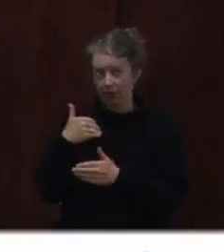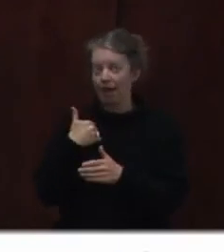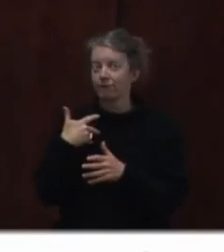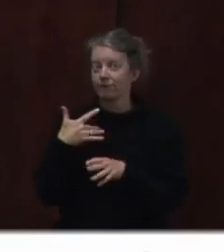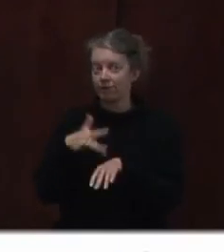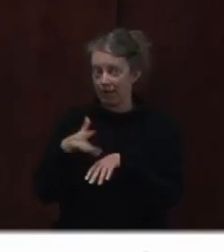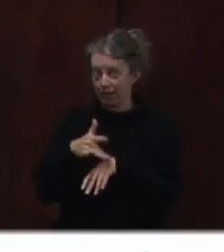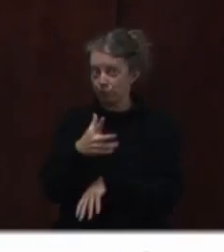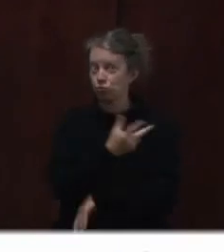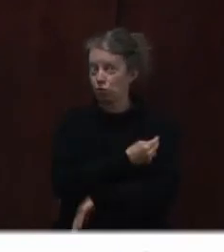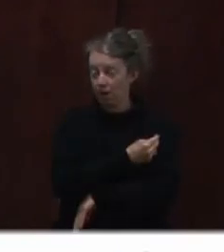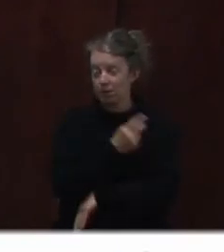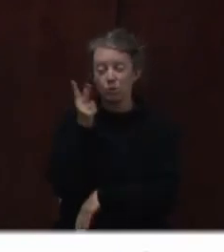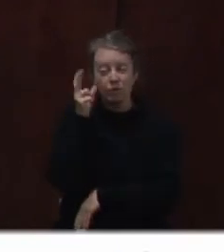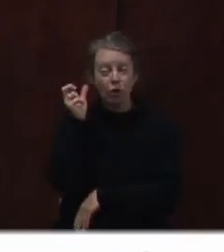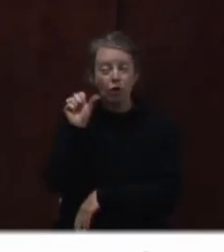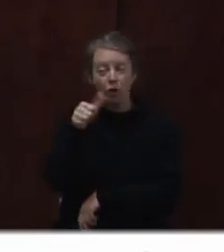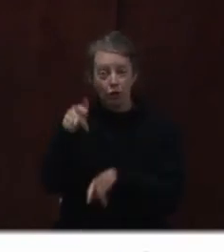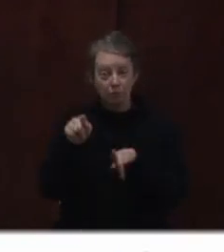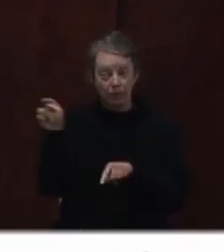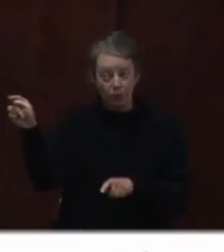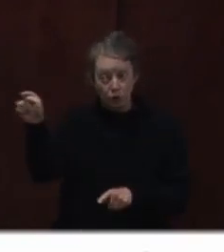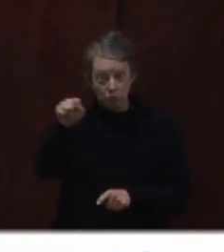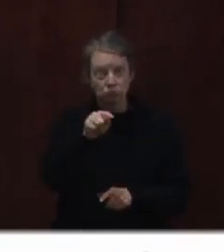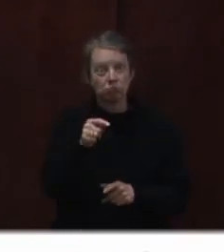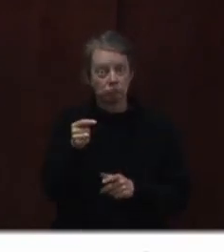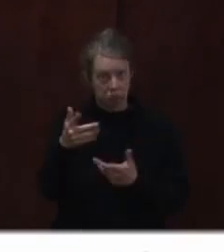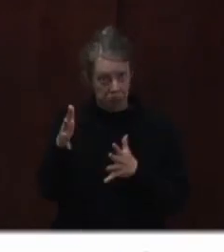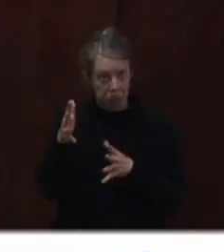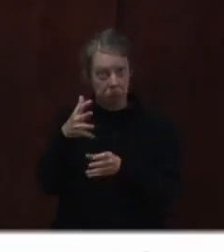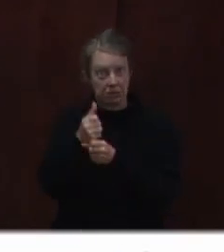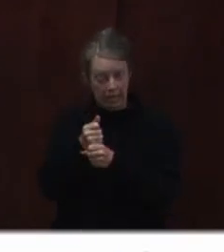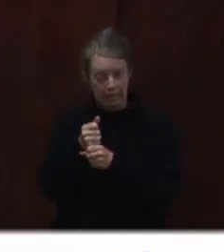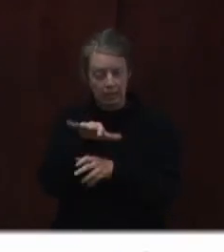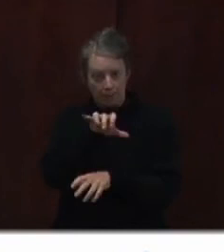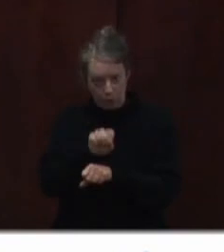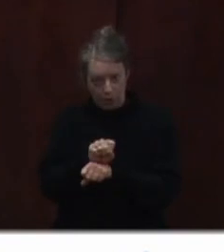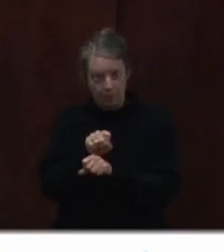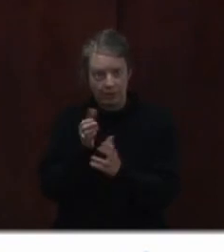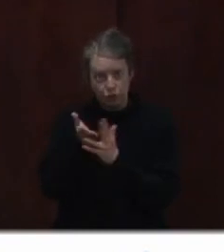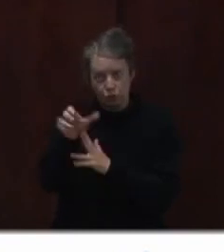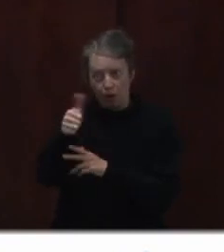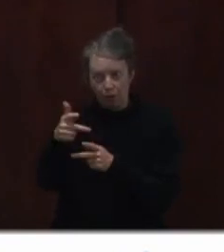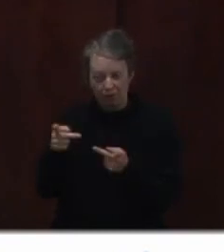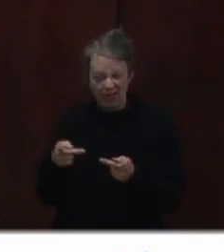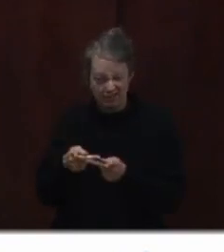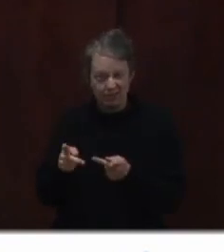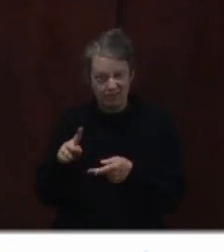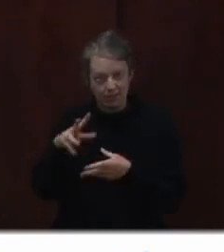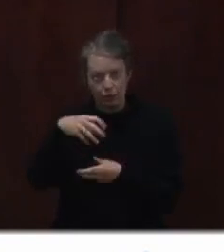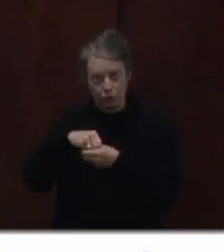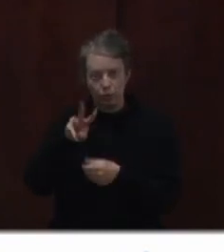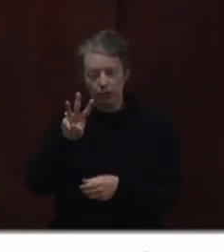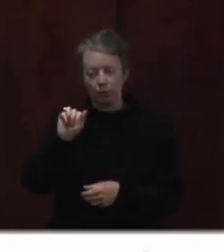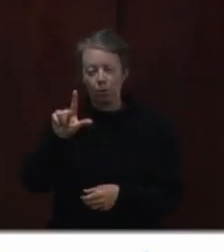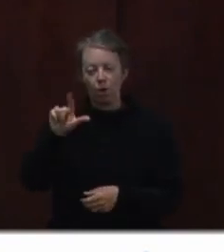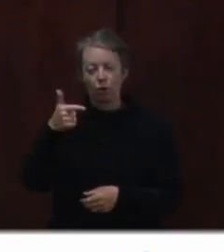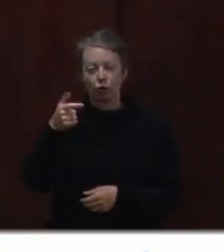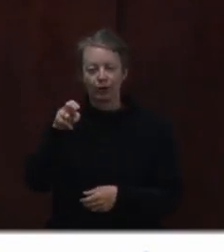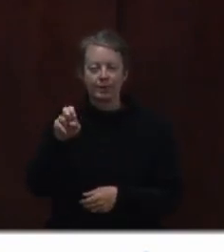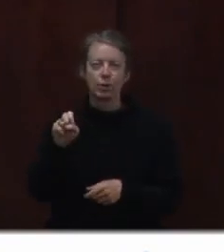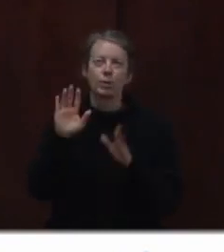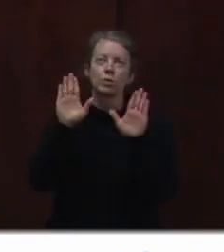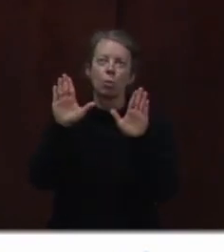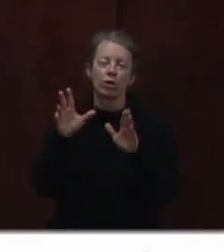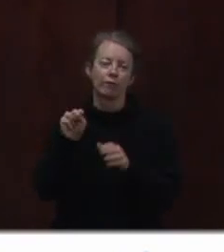well. We have heard from other folks that they are getting appointments through other providers, including Walgreens. And so this is great news for access.